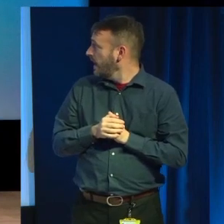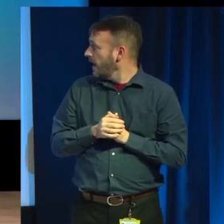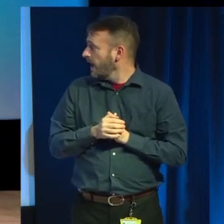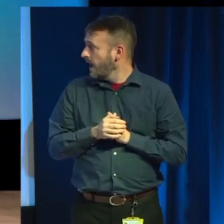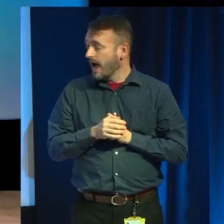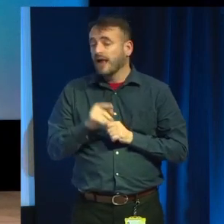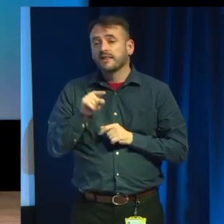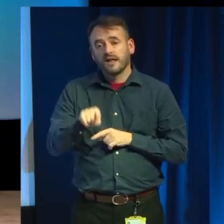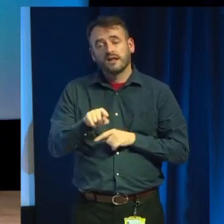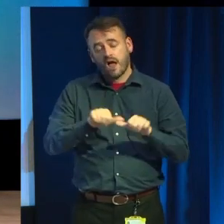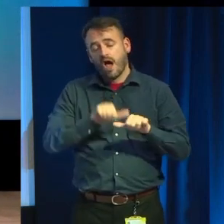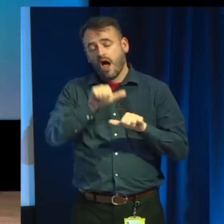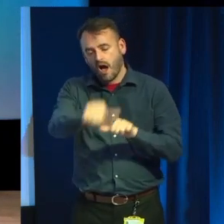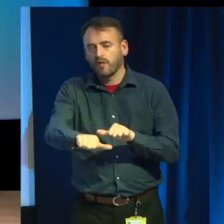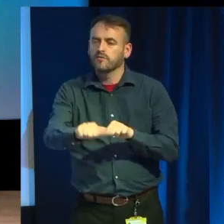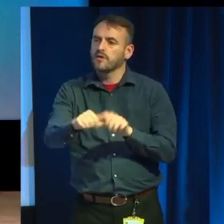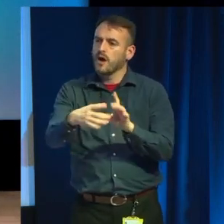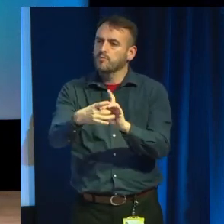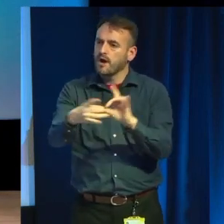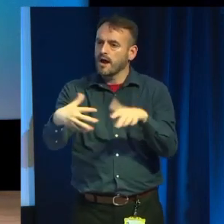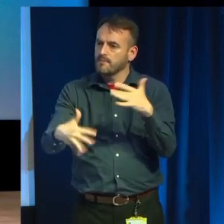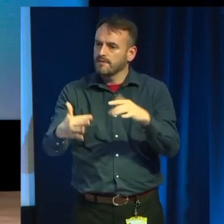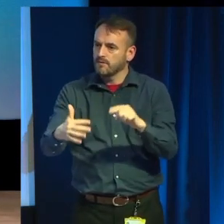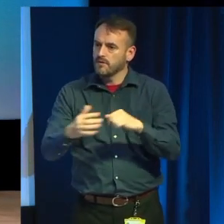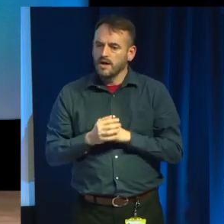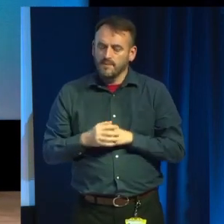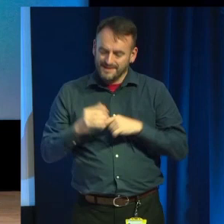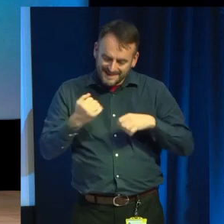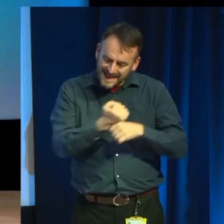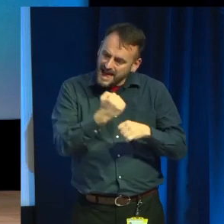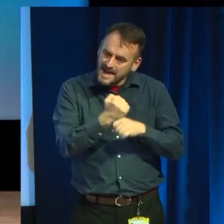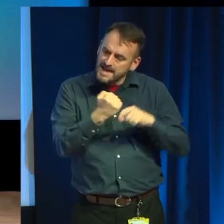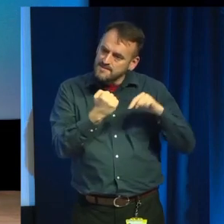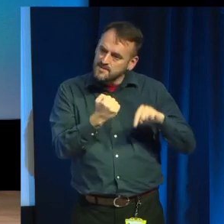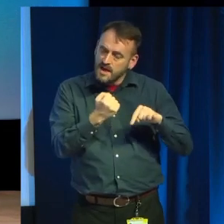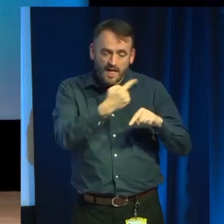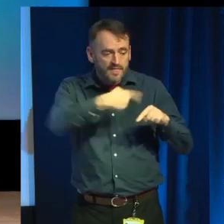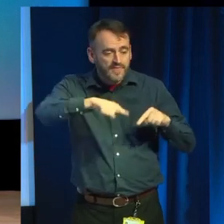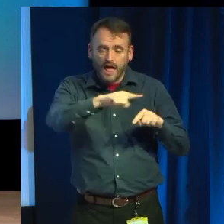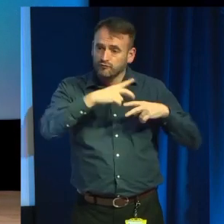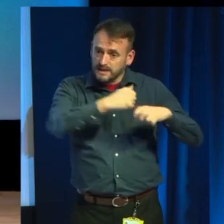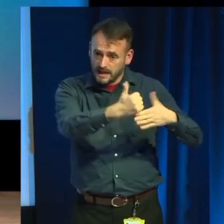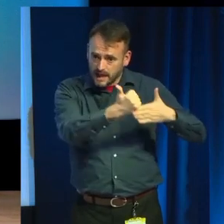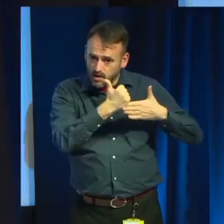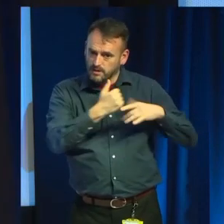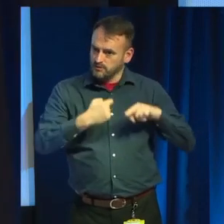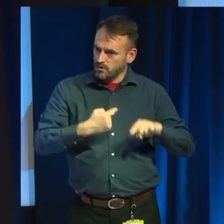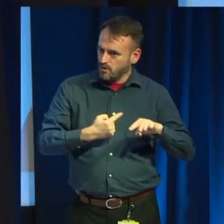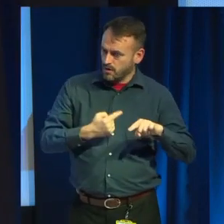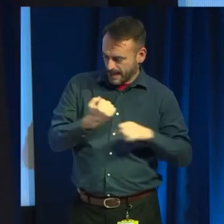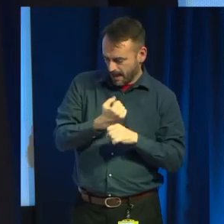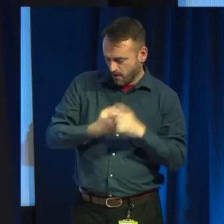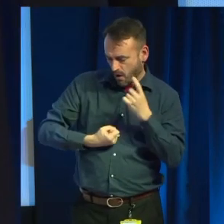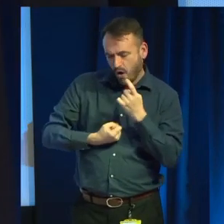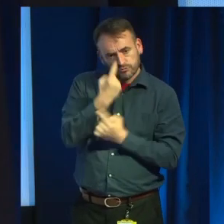but that's not what this game is about. It just was more of a research. So for me, it was an opportunity to understand how people feel in those